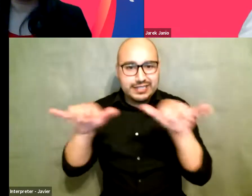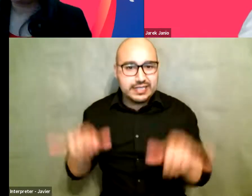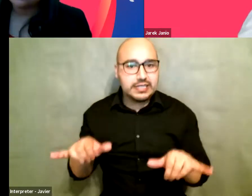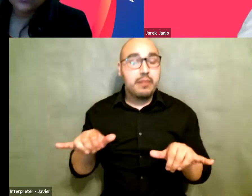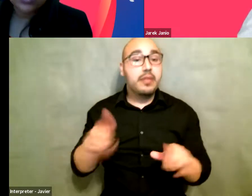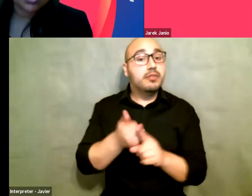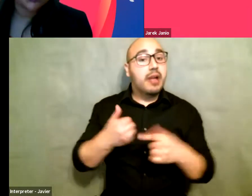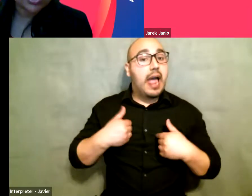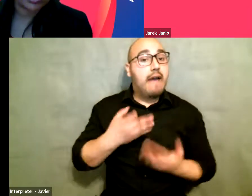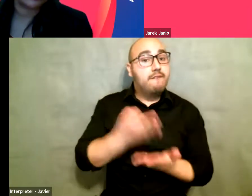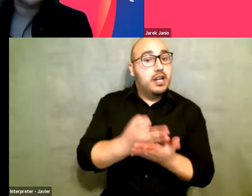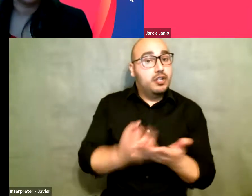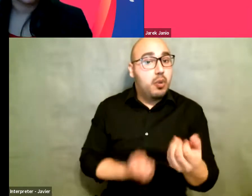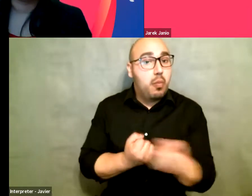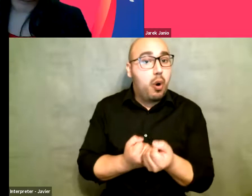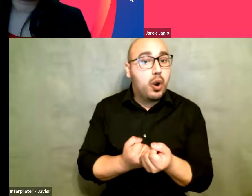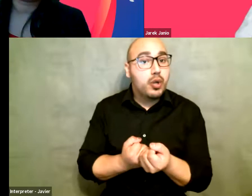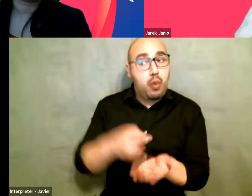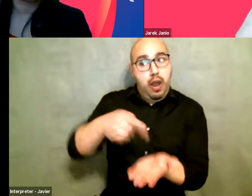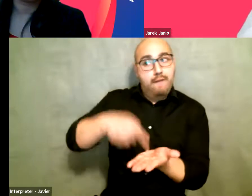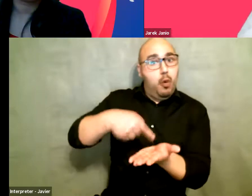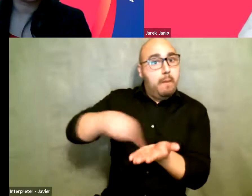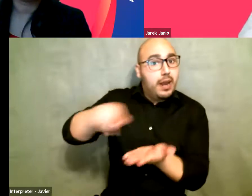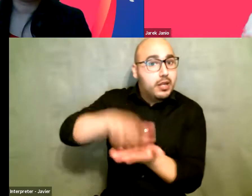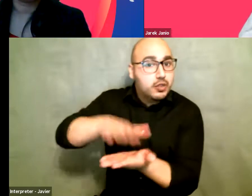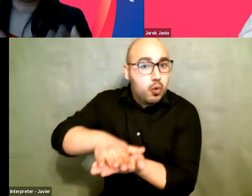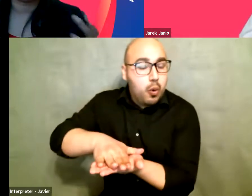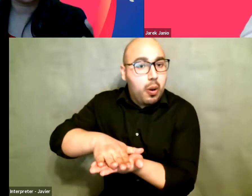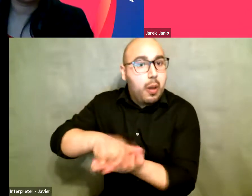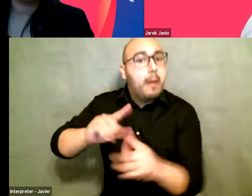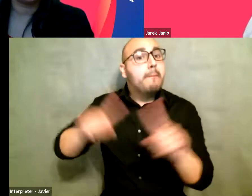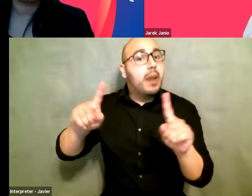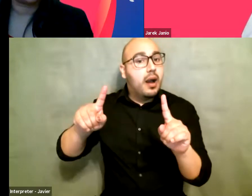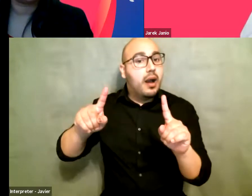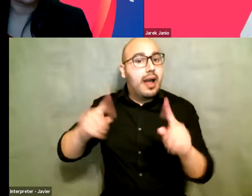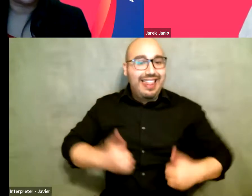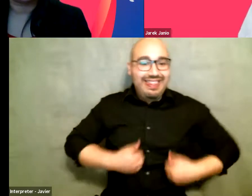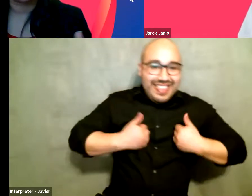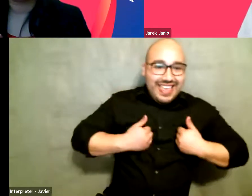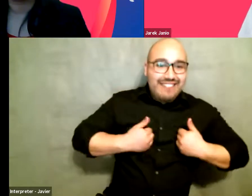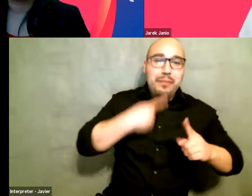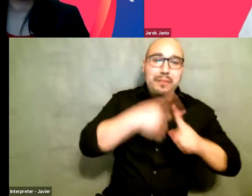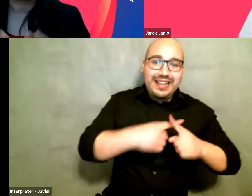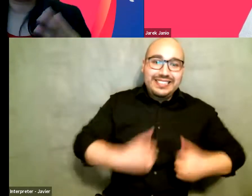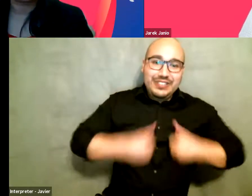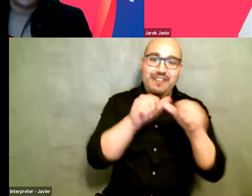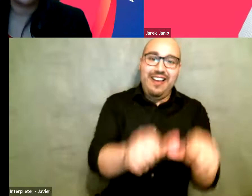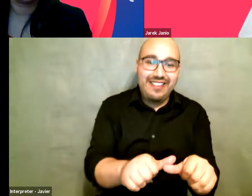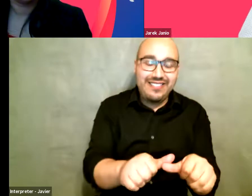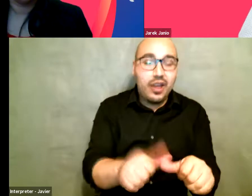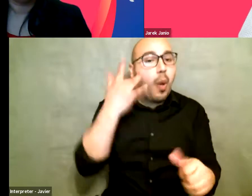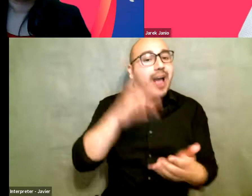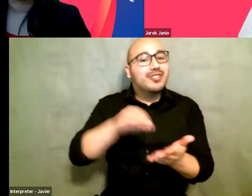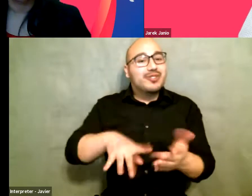to not only afford tuition and be able to interact with our institution, but to live and survive, right? Students cannot